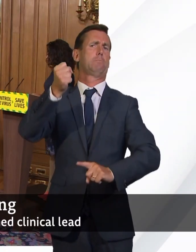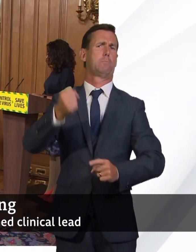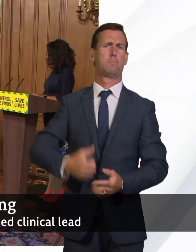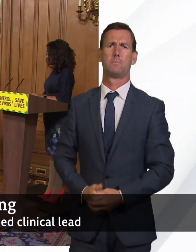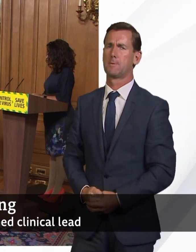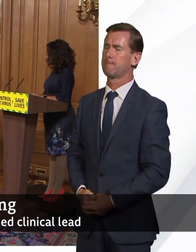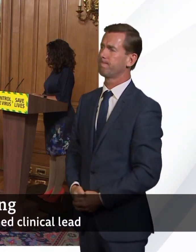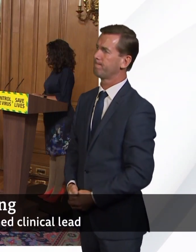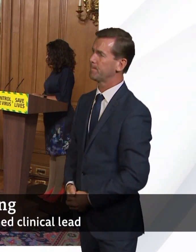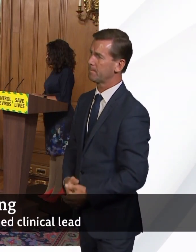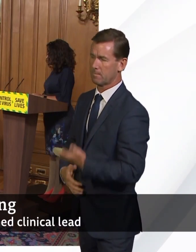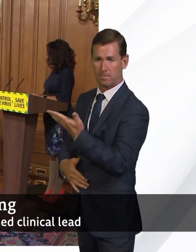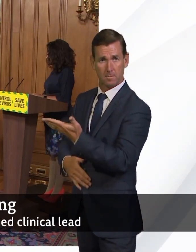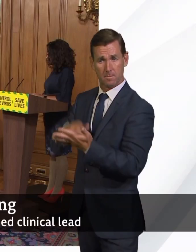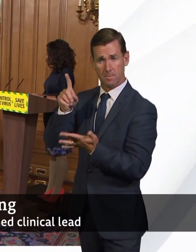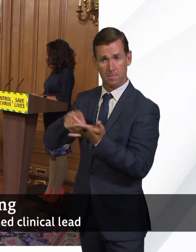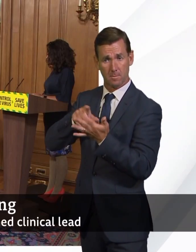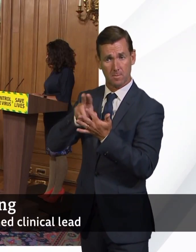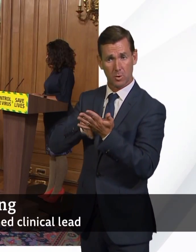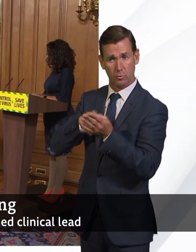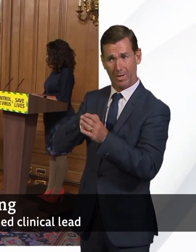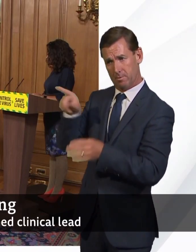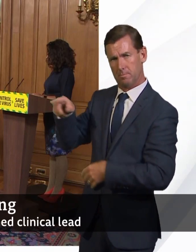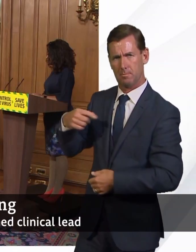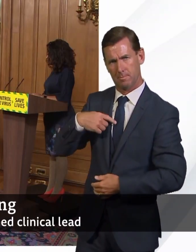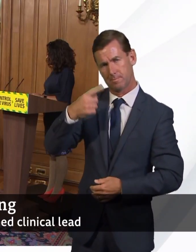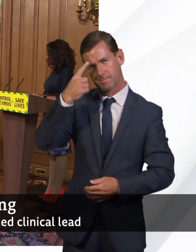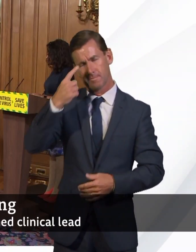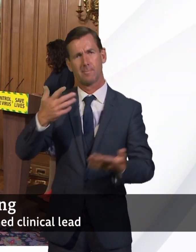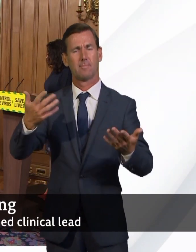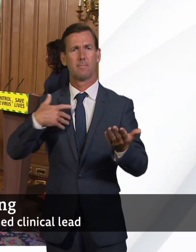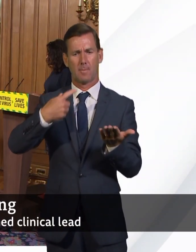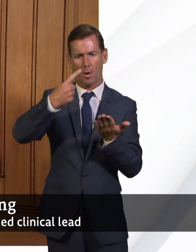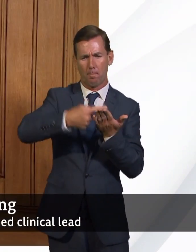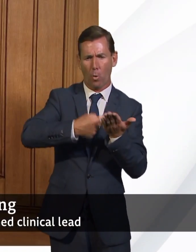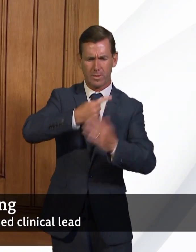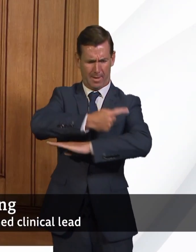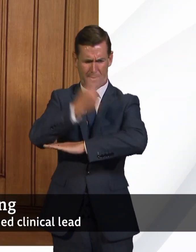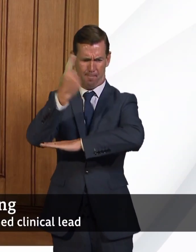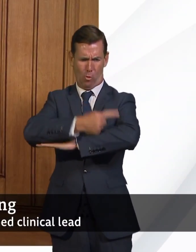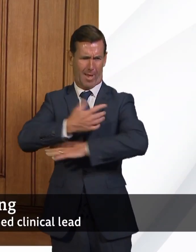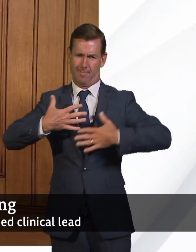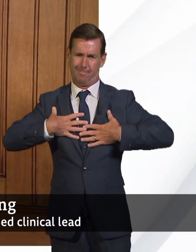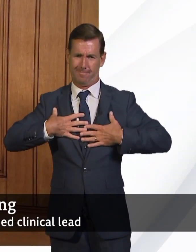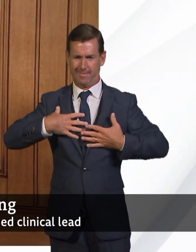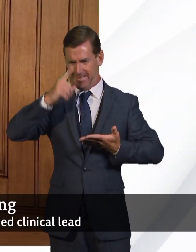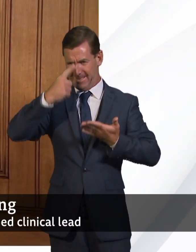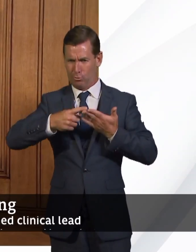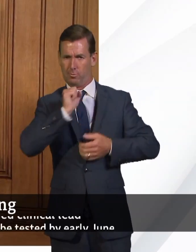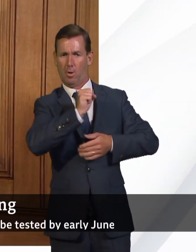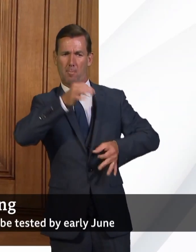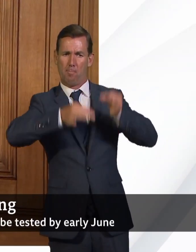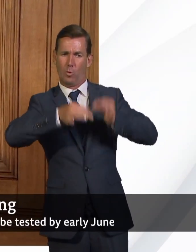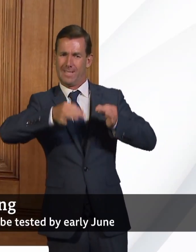well, clearly it will be for Secretary of State and political colleagues to decide on the policy at borders, but I think from a scientific